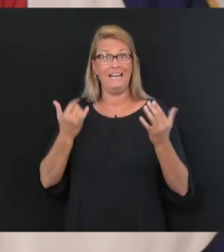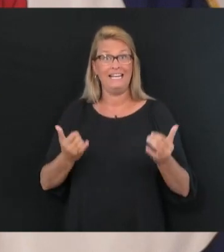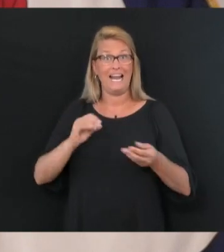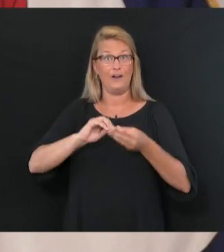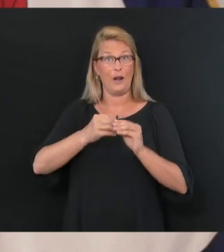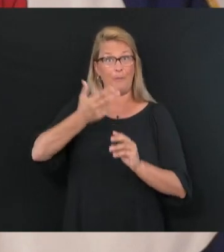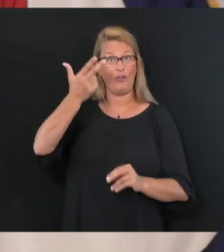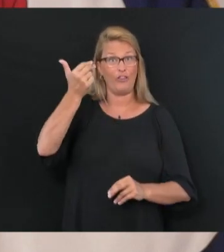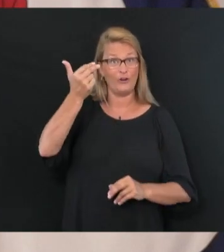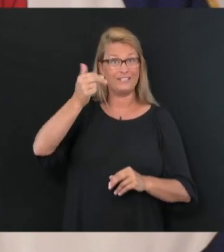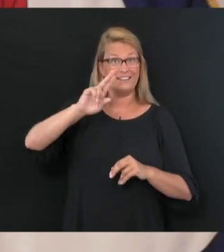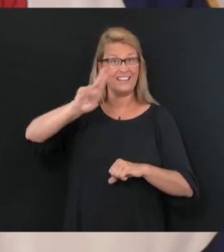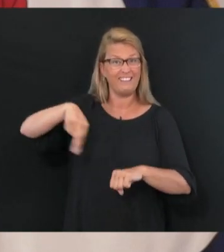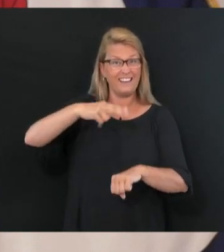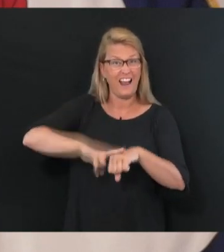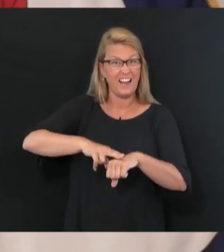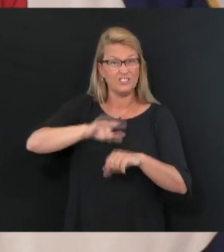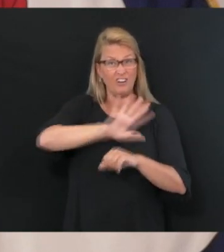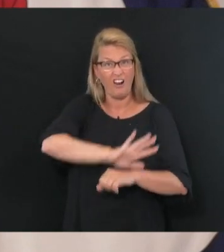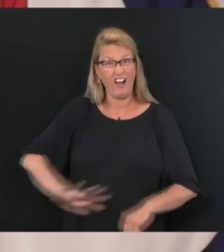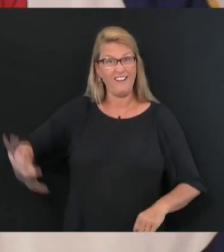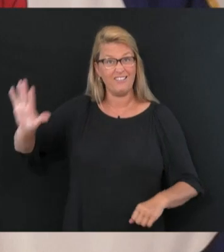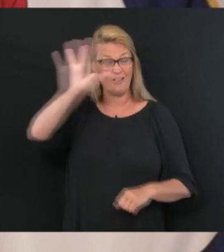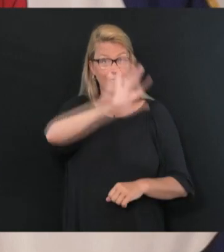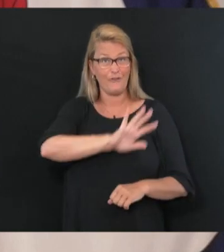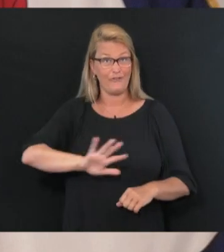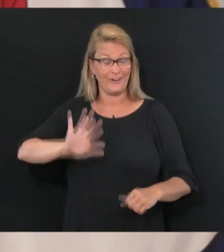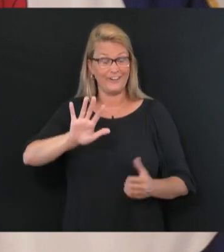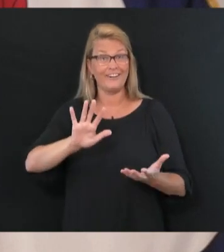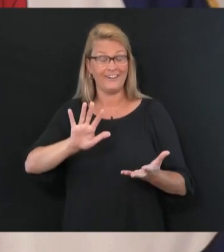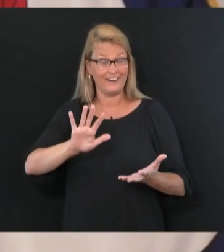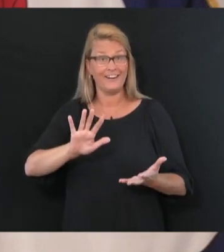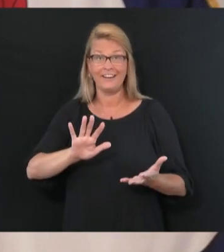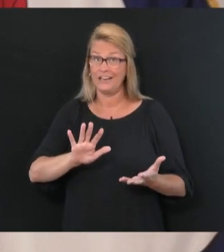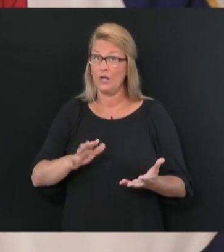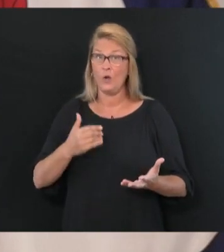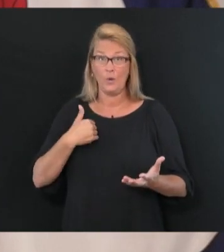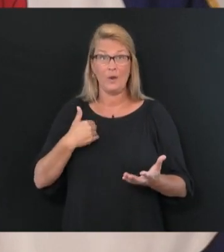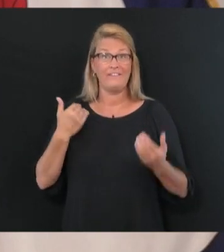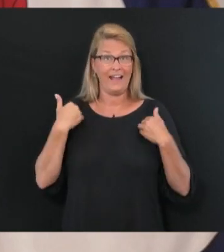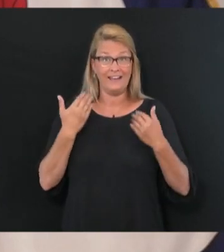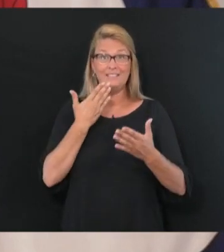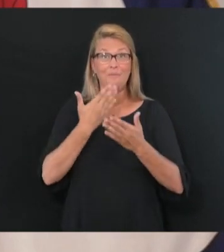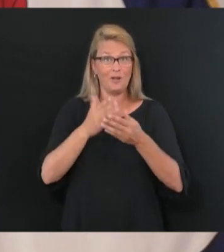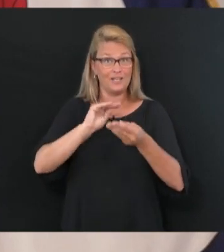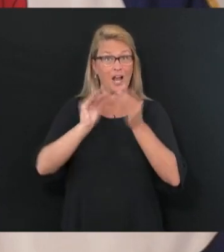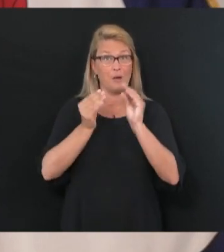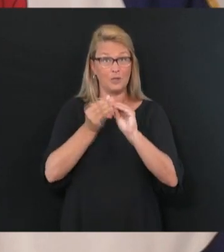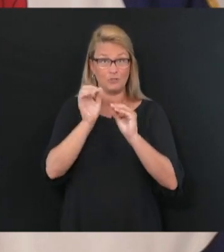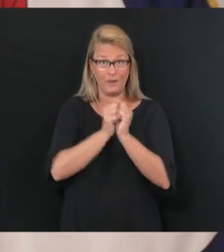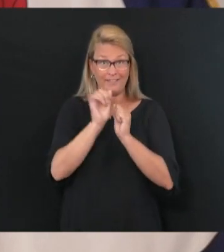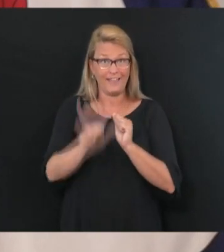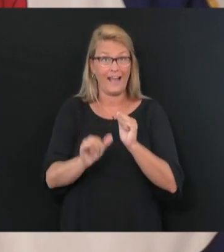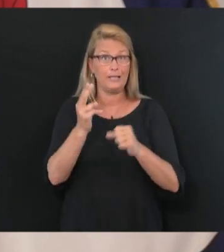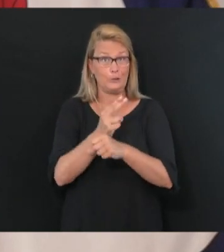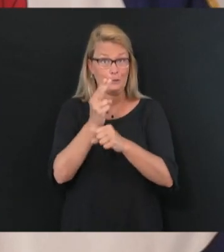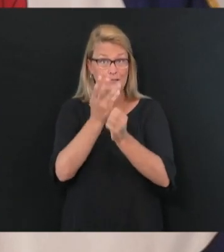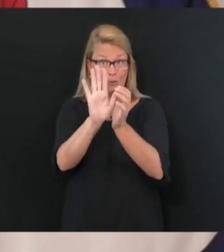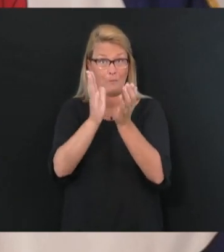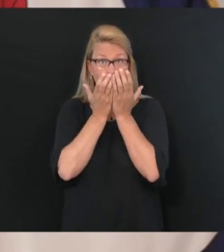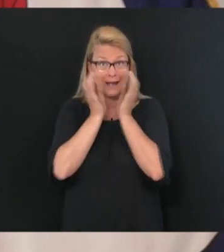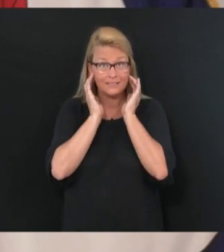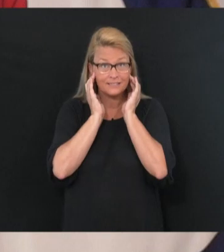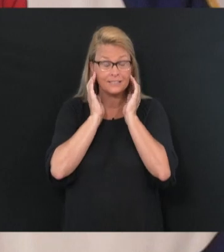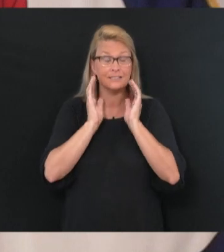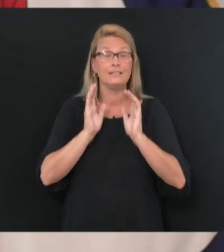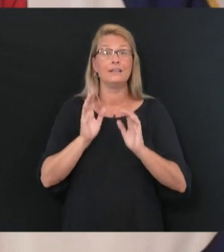got as good as 5th in the nation as far as the good side. At one time, right about the time where